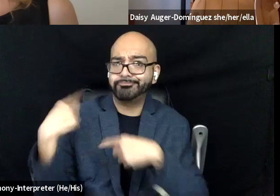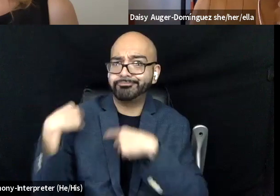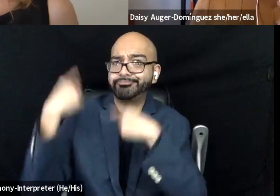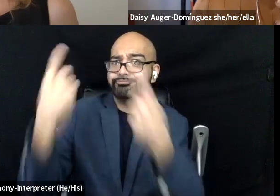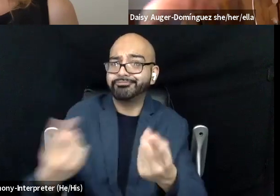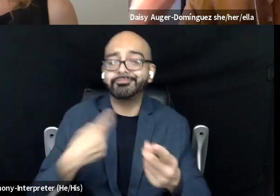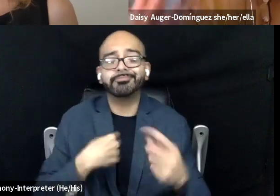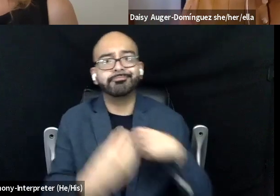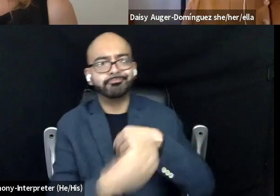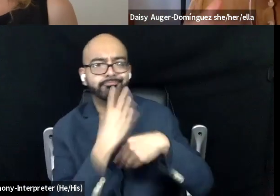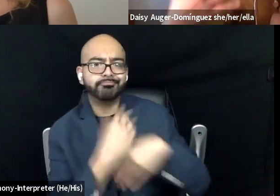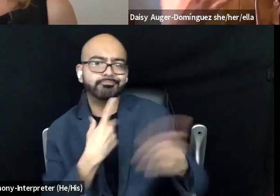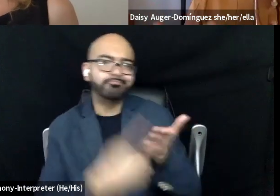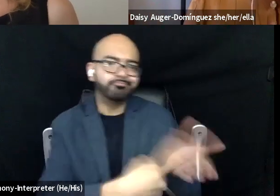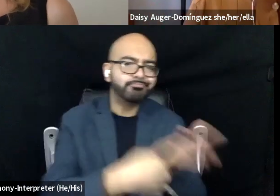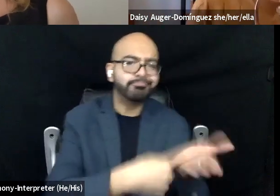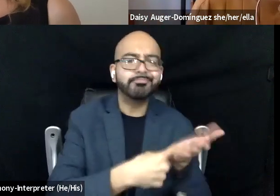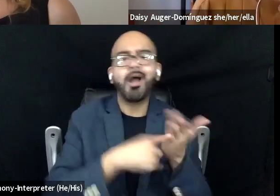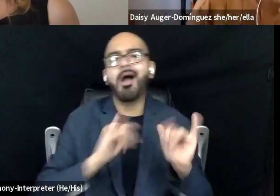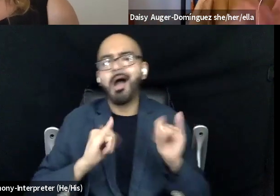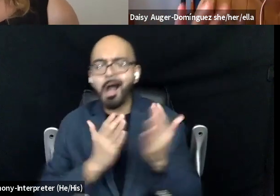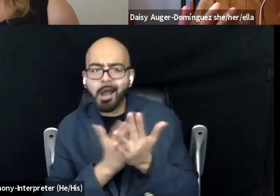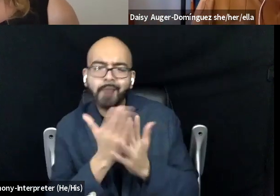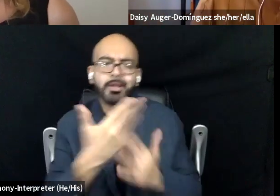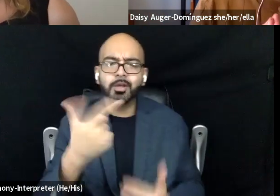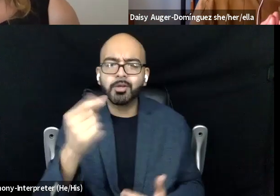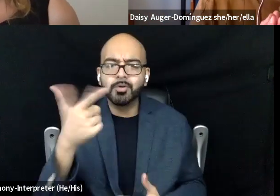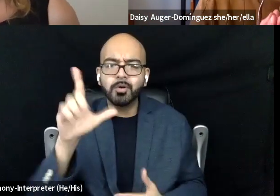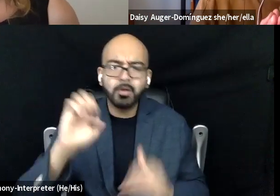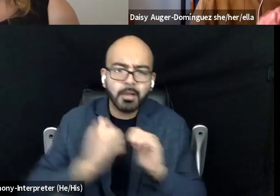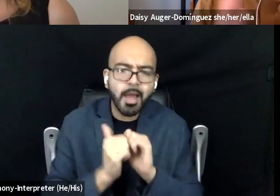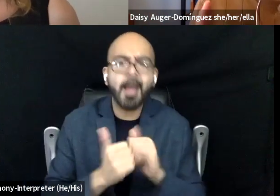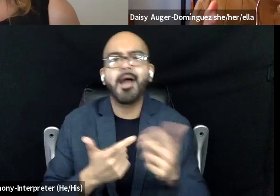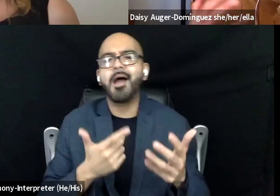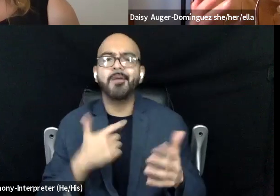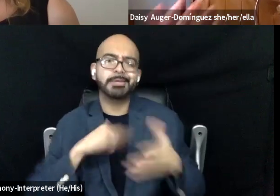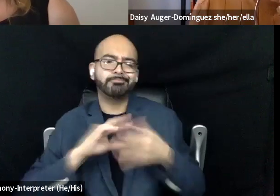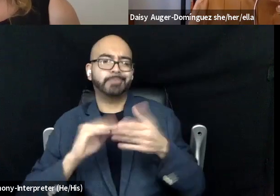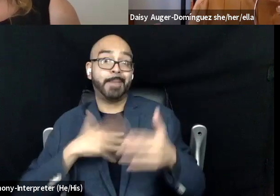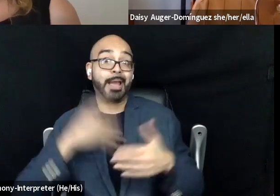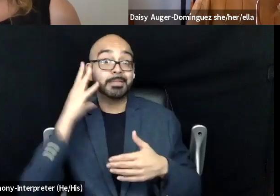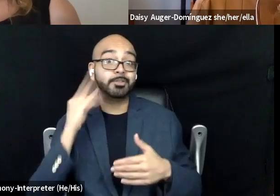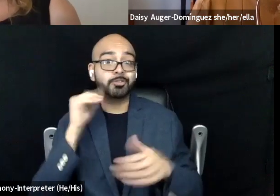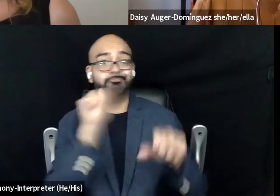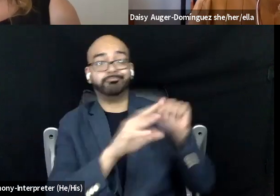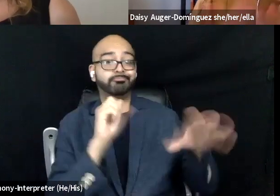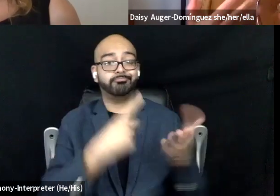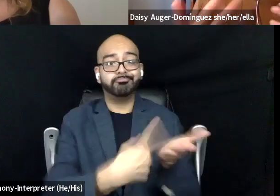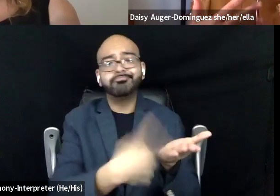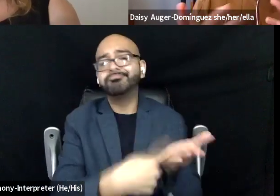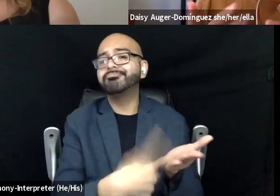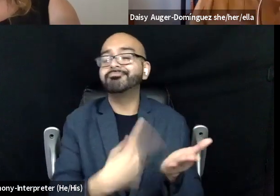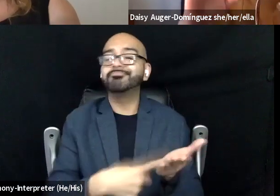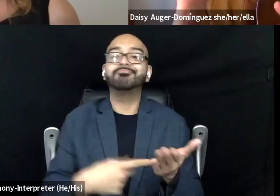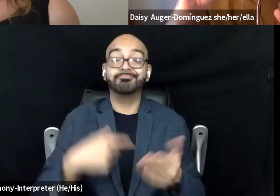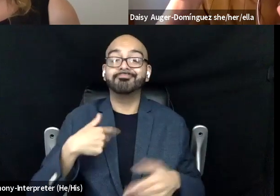Google, and I was talking to her about my experience, and I've written about this because afterwards she wrote a blog about